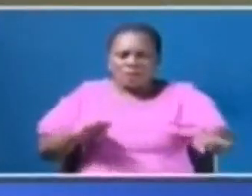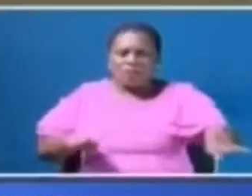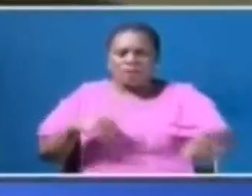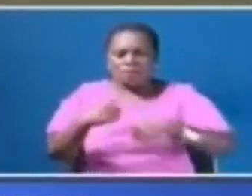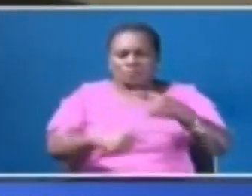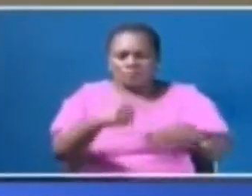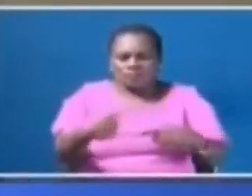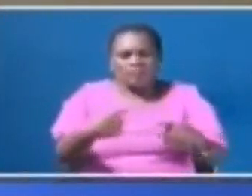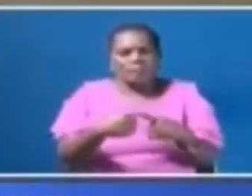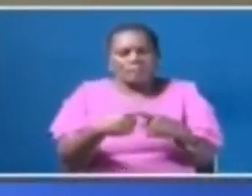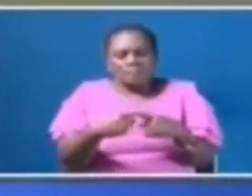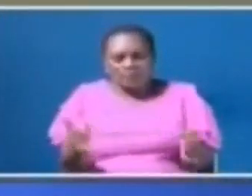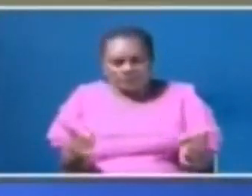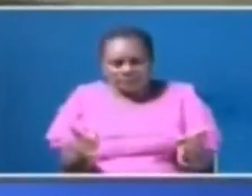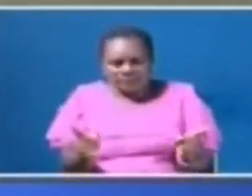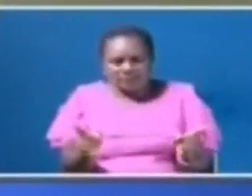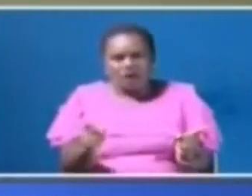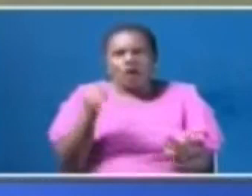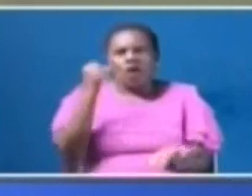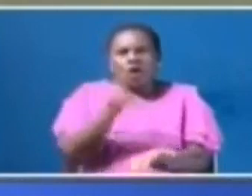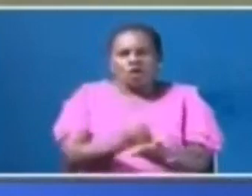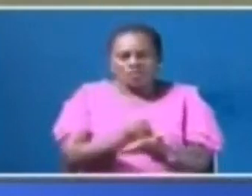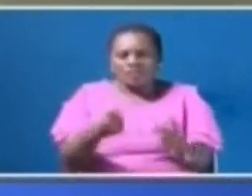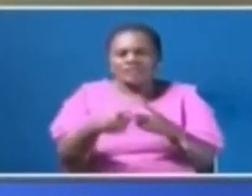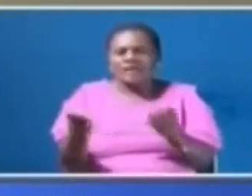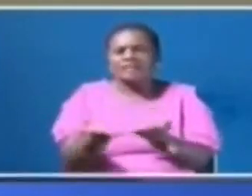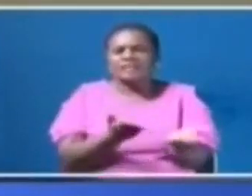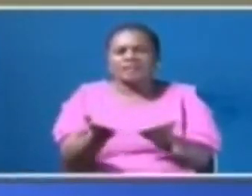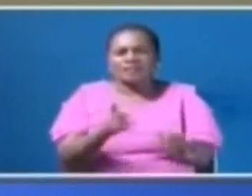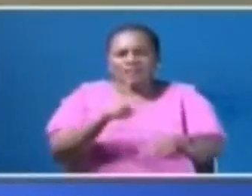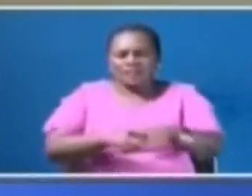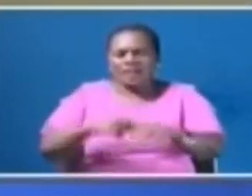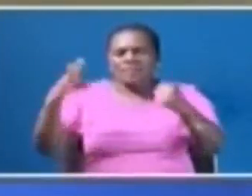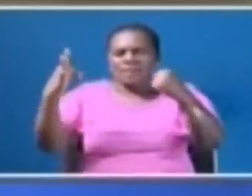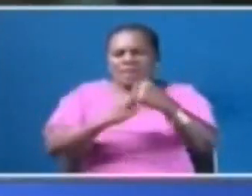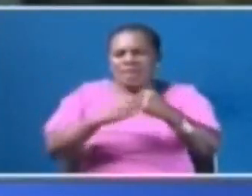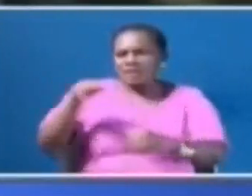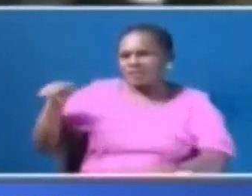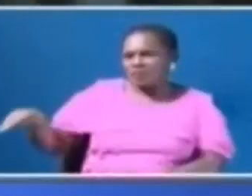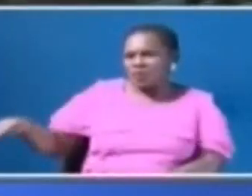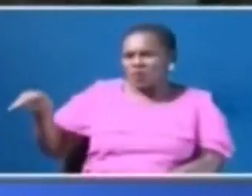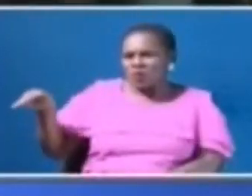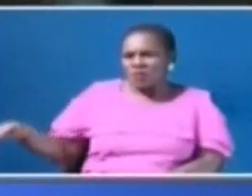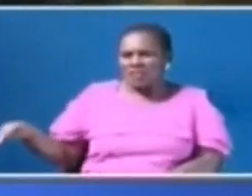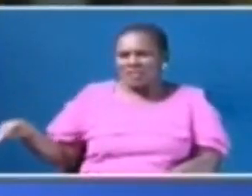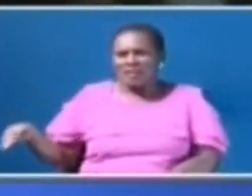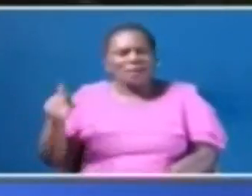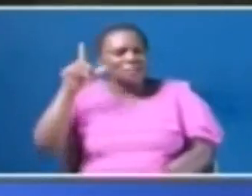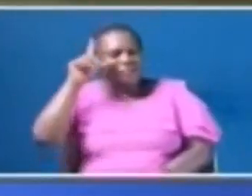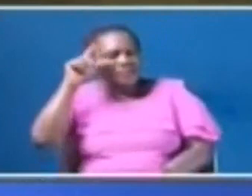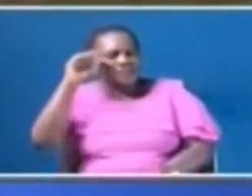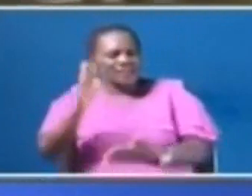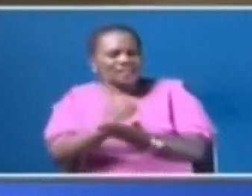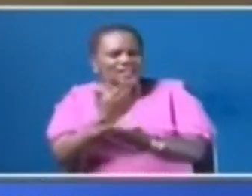process, despite the fact that the office will only start serving them as from 8 a.m. Pictures shared